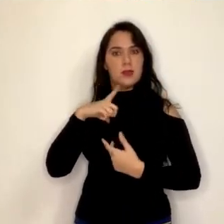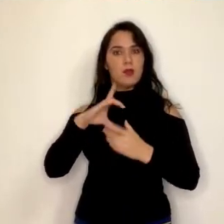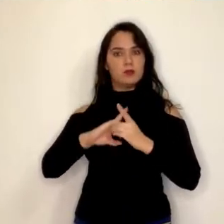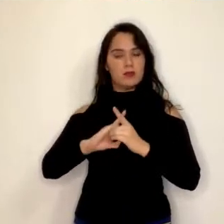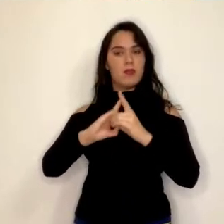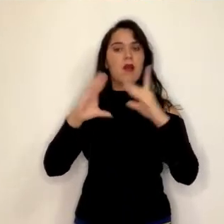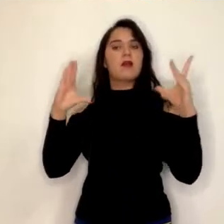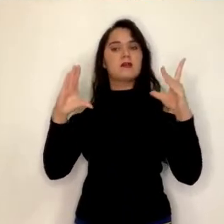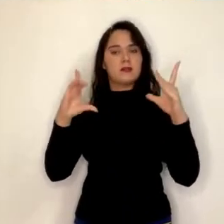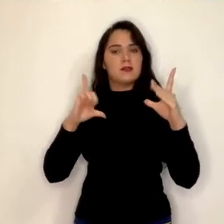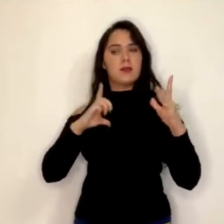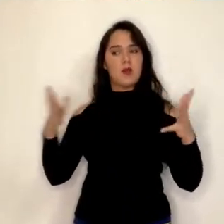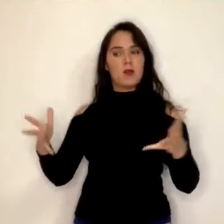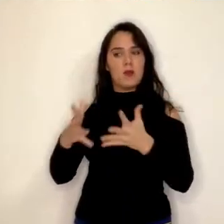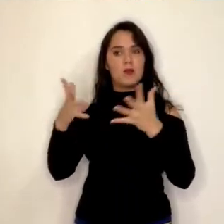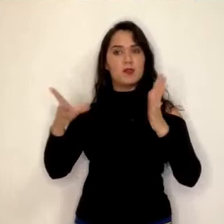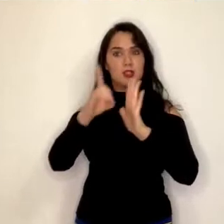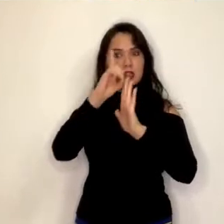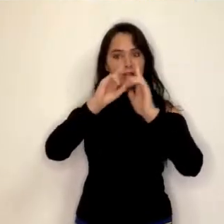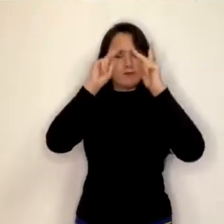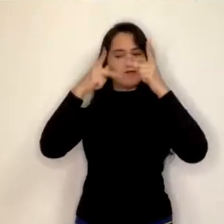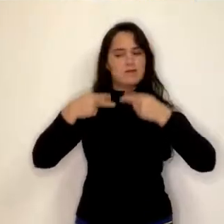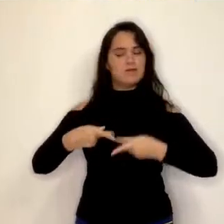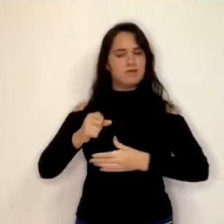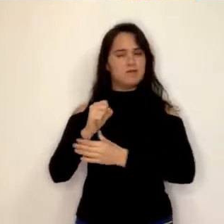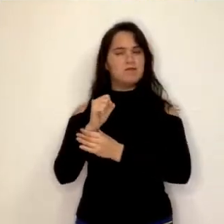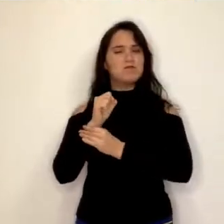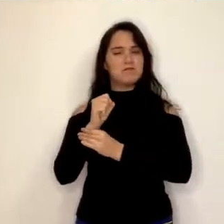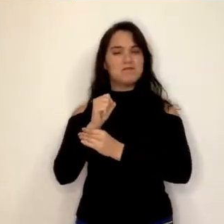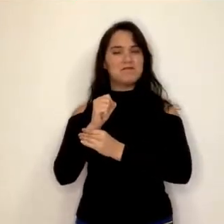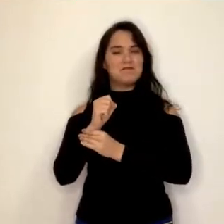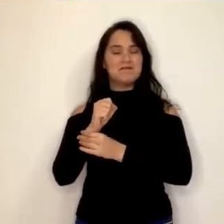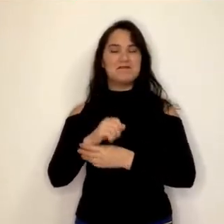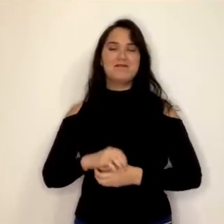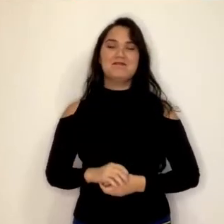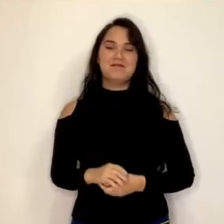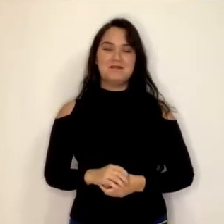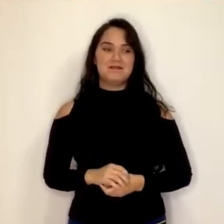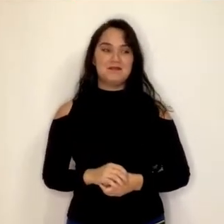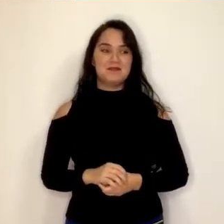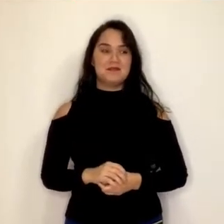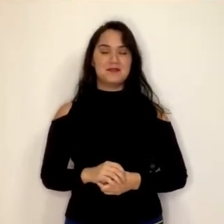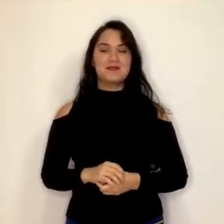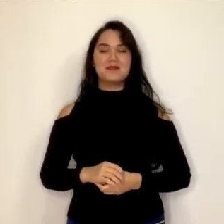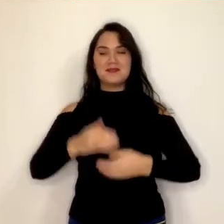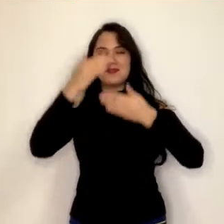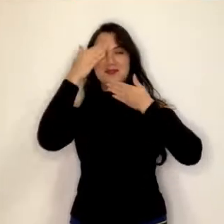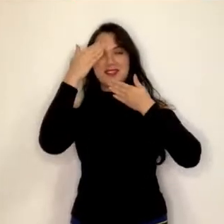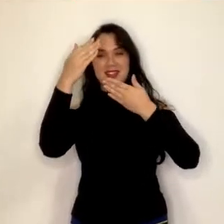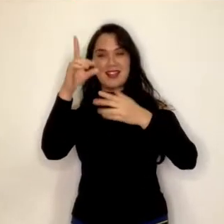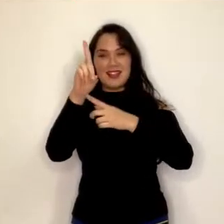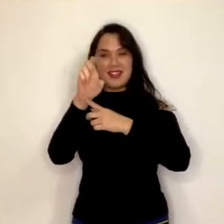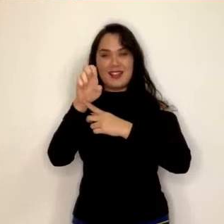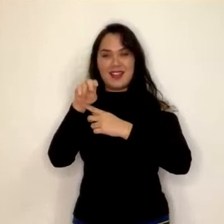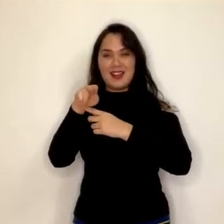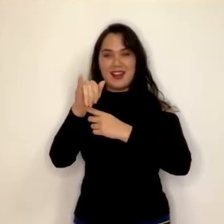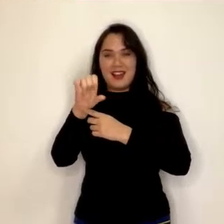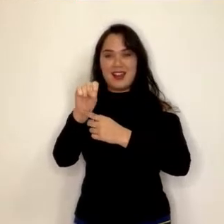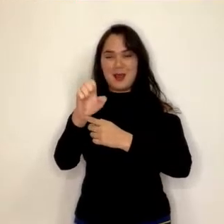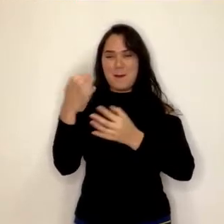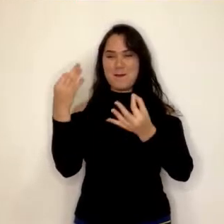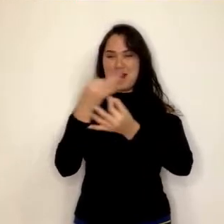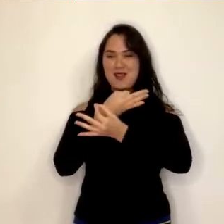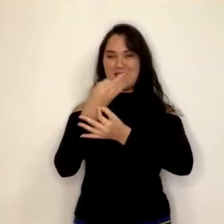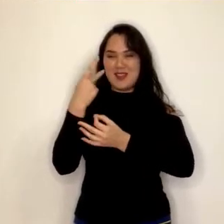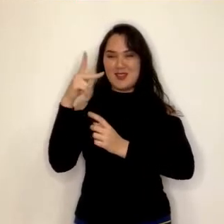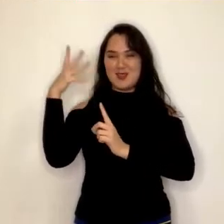is committed to the promotion of human rights. That's it, Tamara. Thank you.